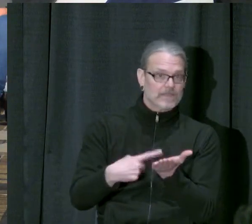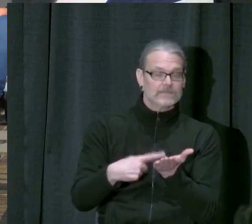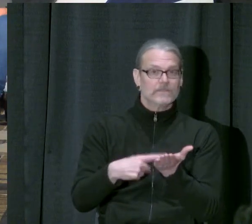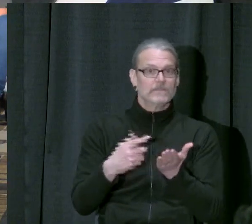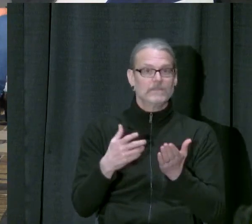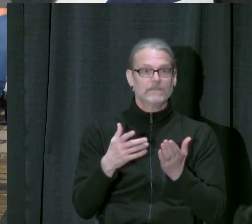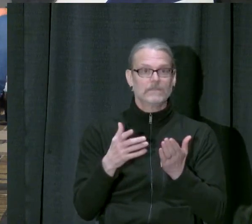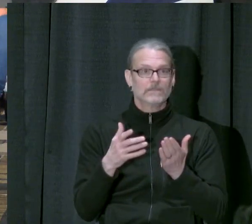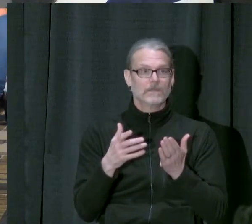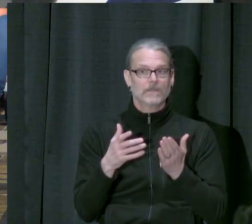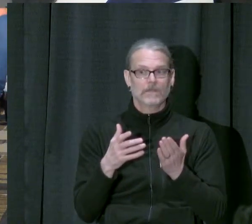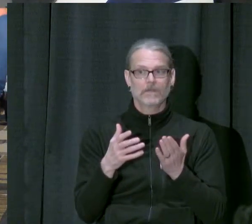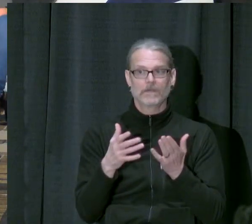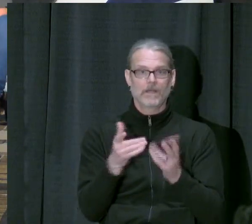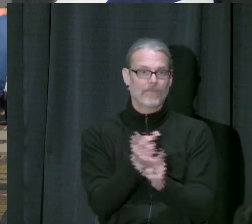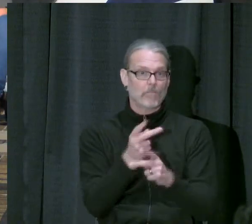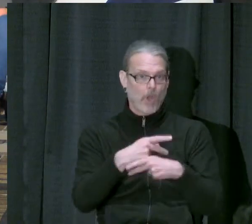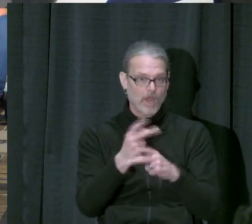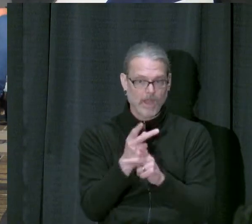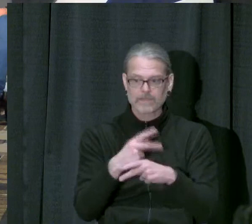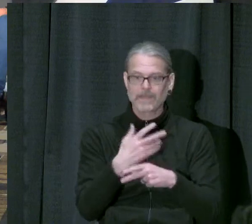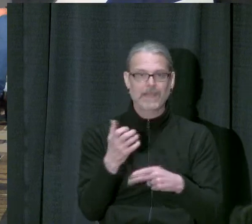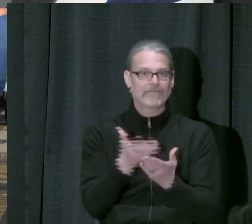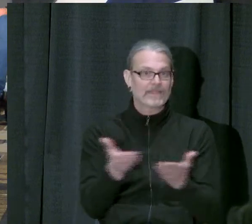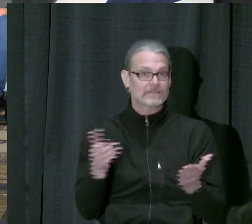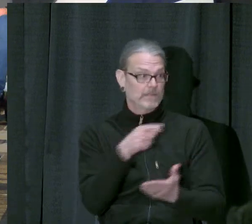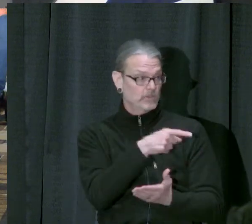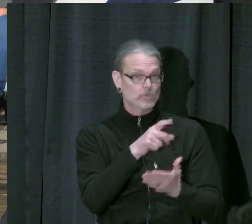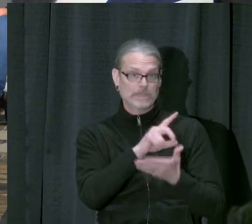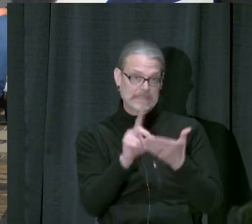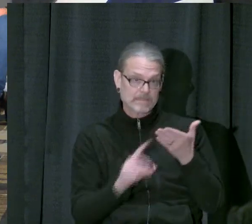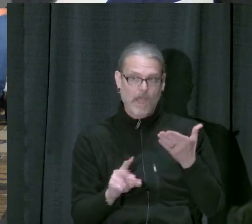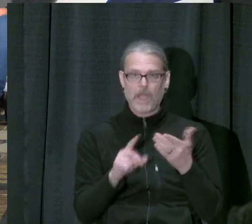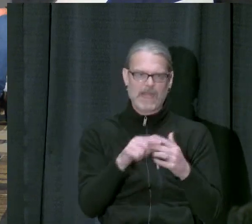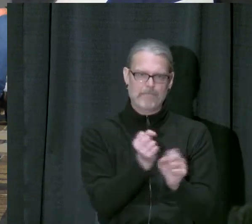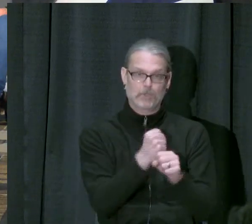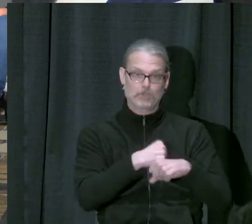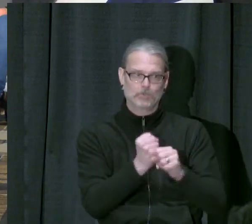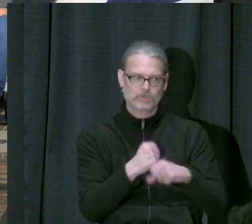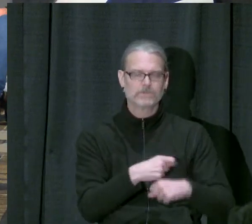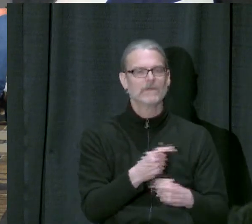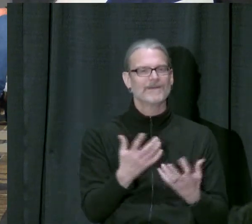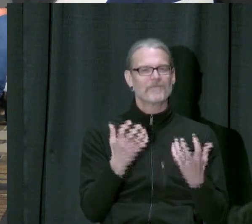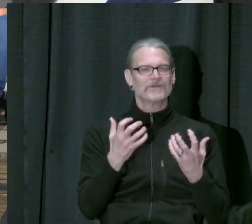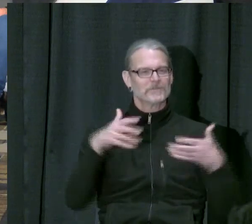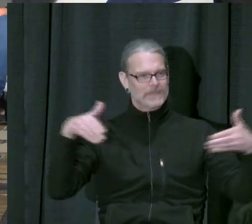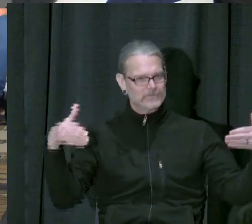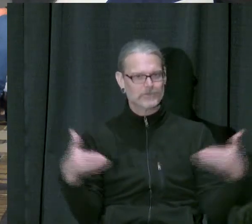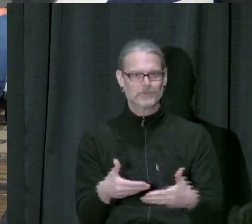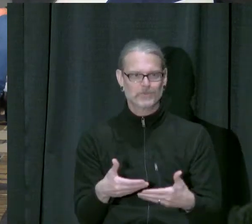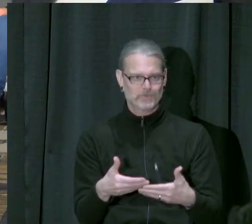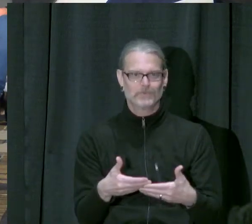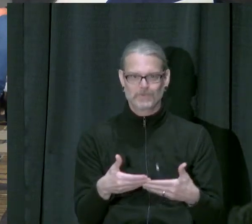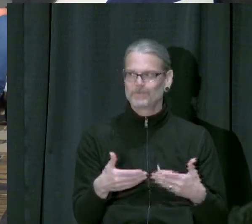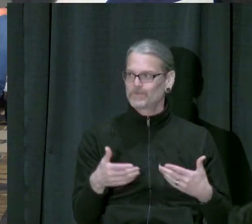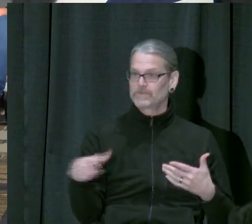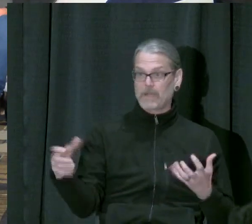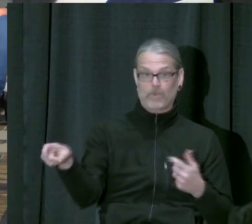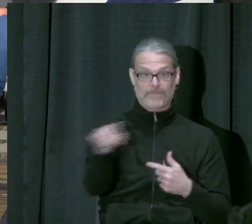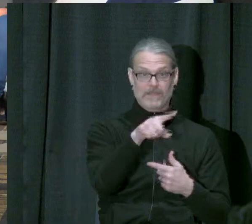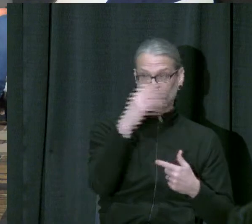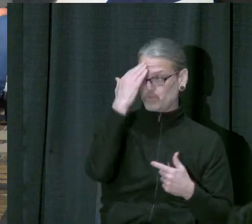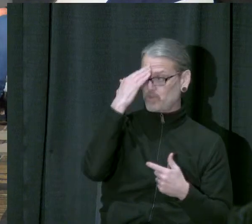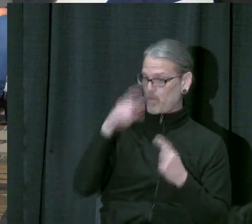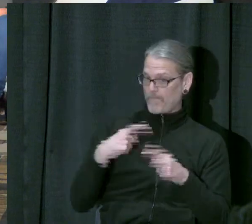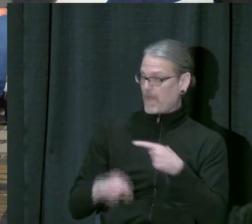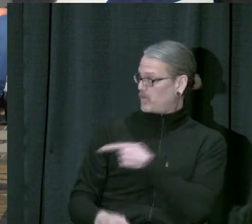about the products and things that you design and produce, I'd like to just introduce you. I'd like folks to know a little more about